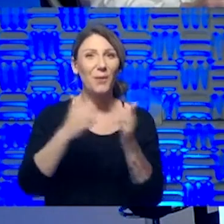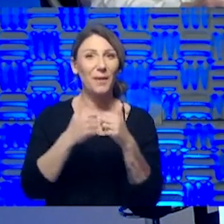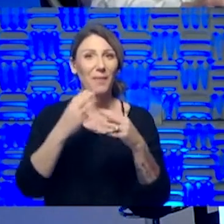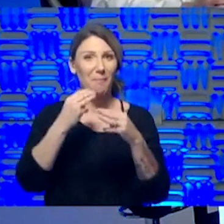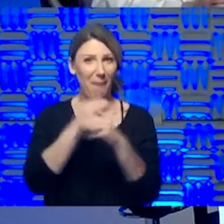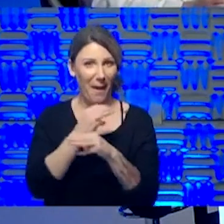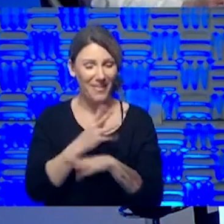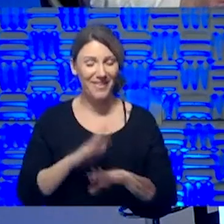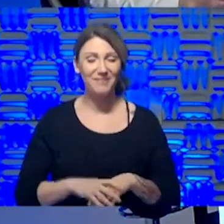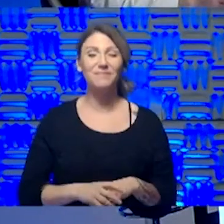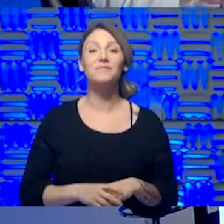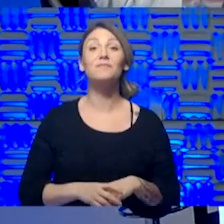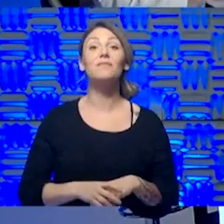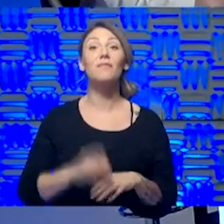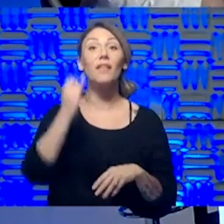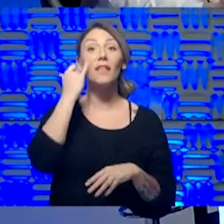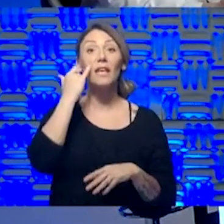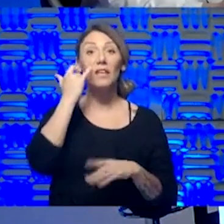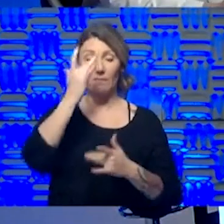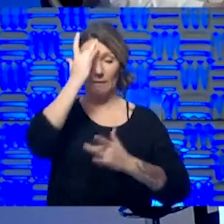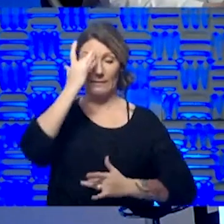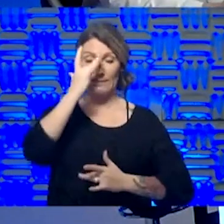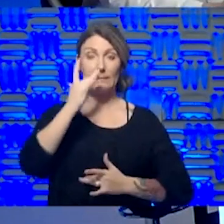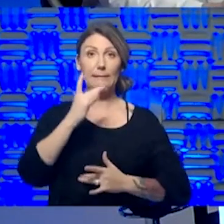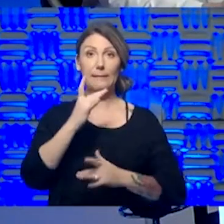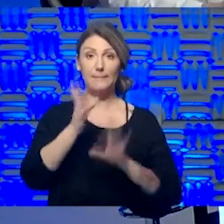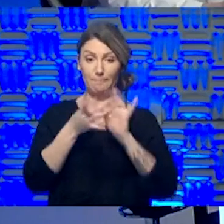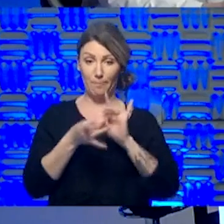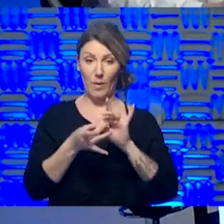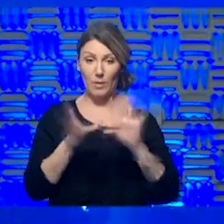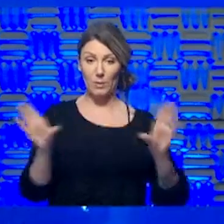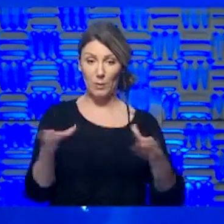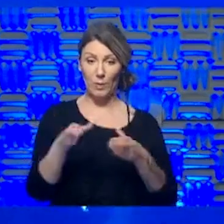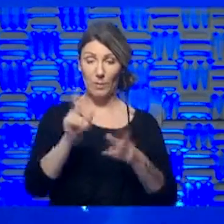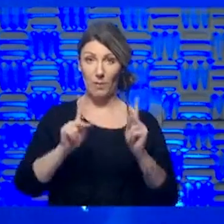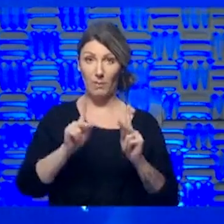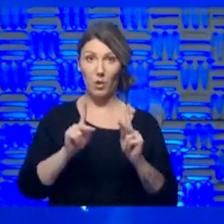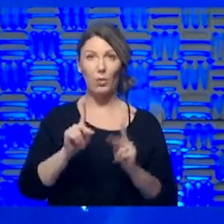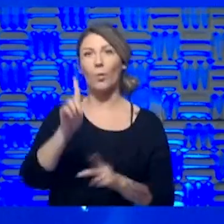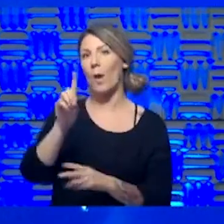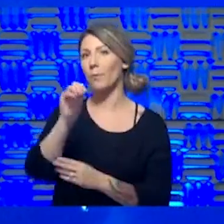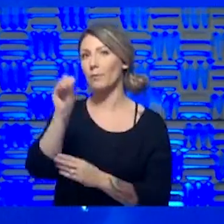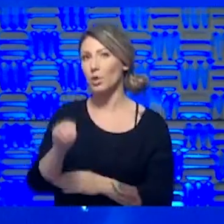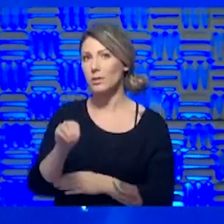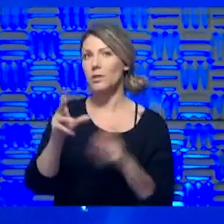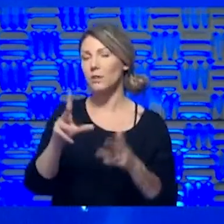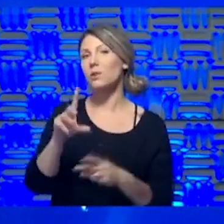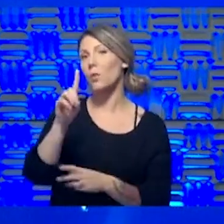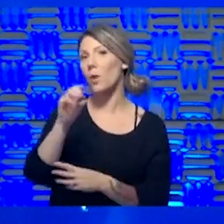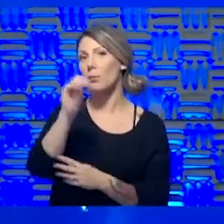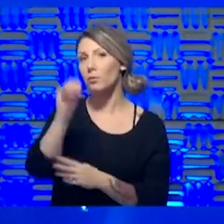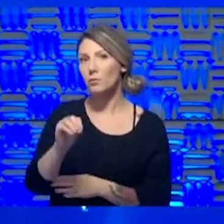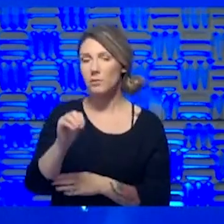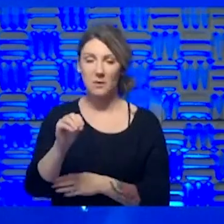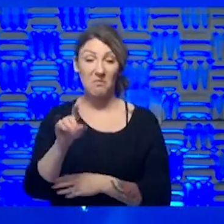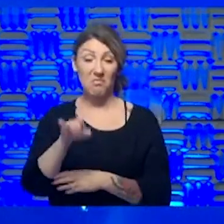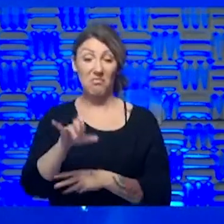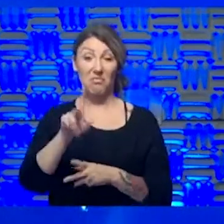if the disease in the population is 1%. Let's say 1% of the population have had